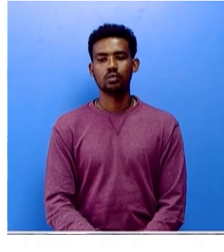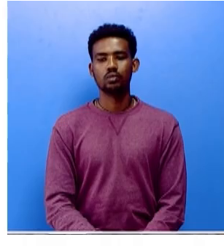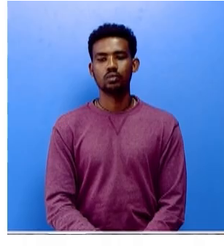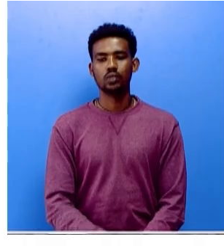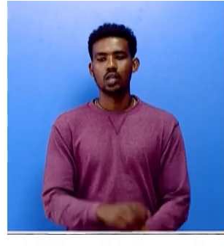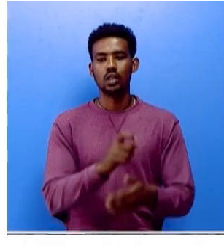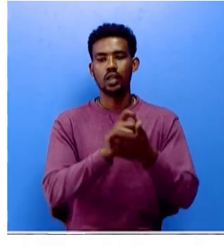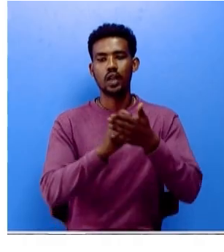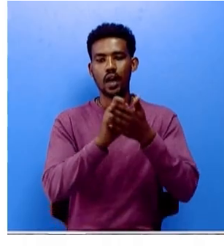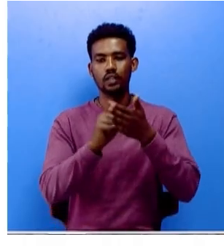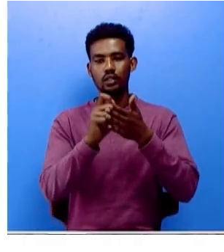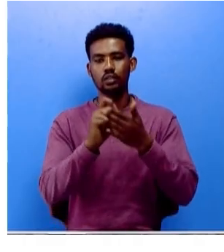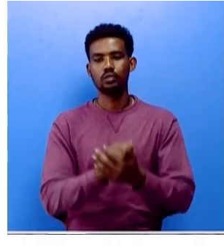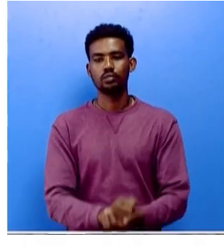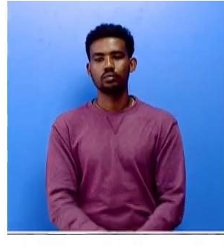write